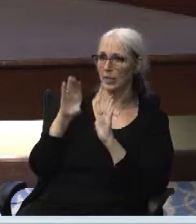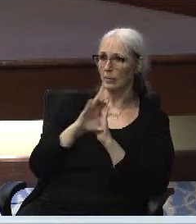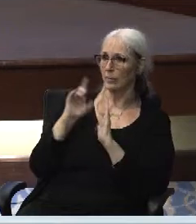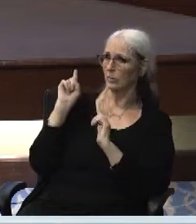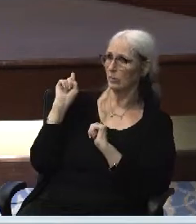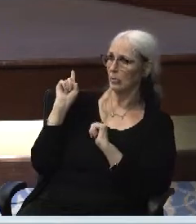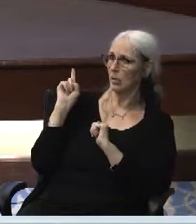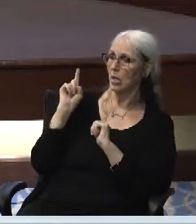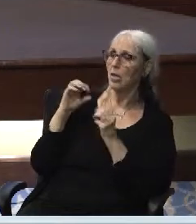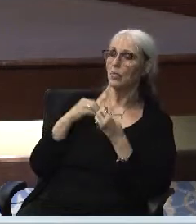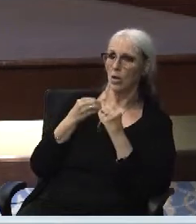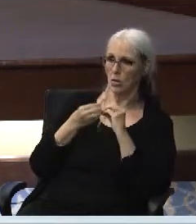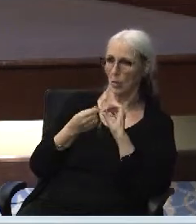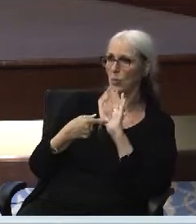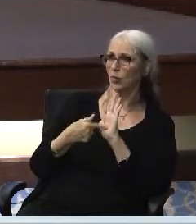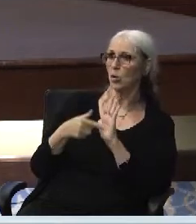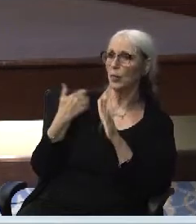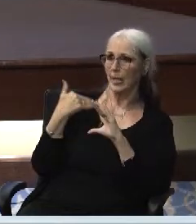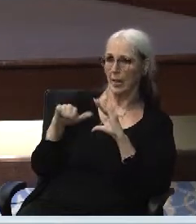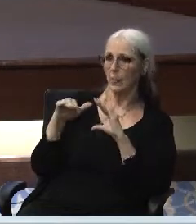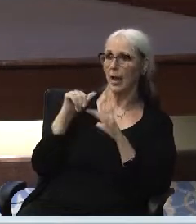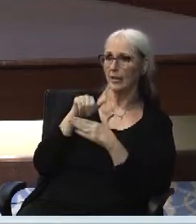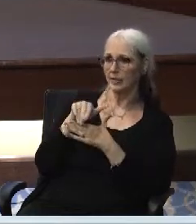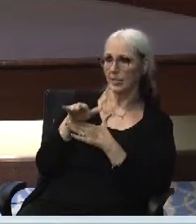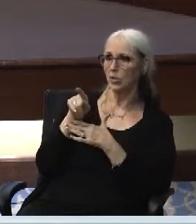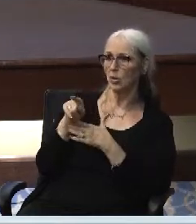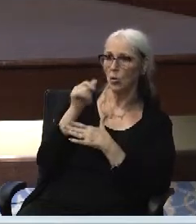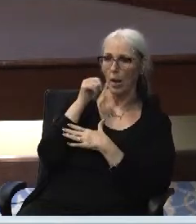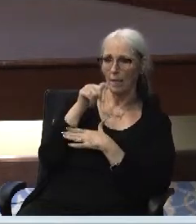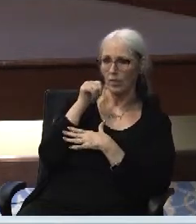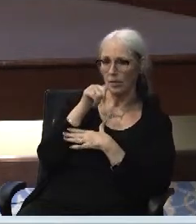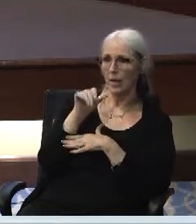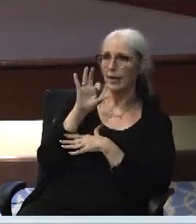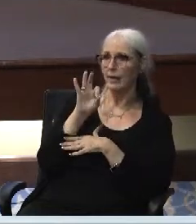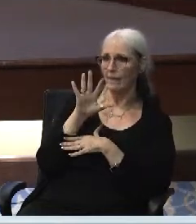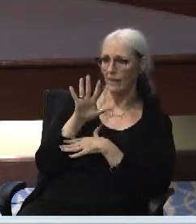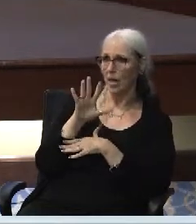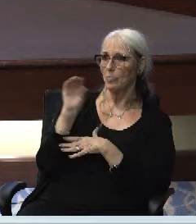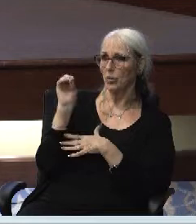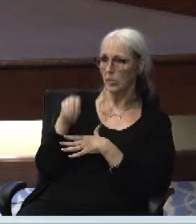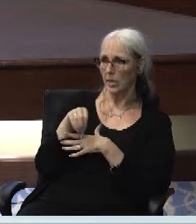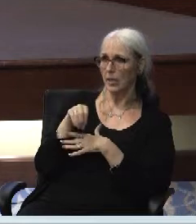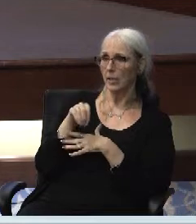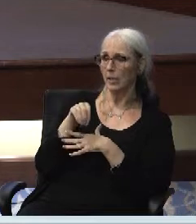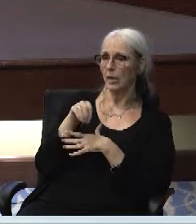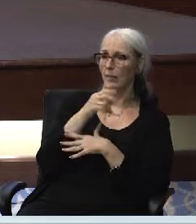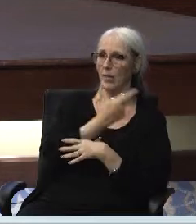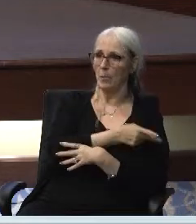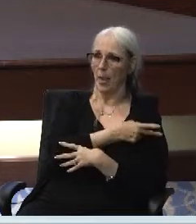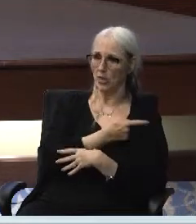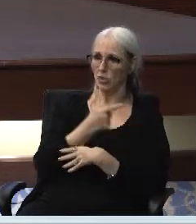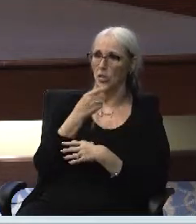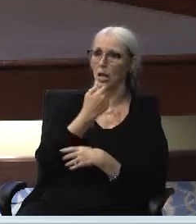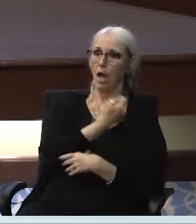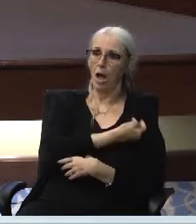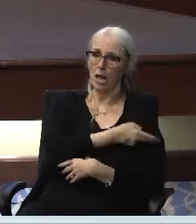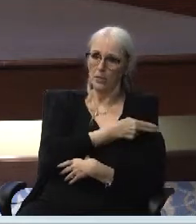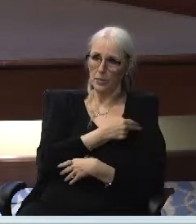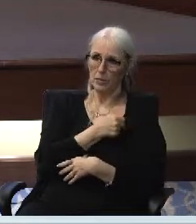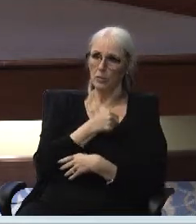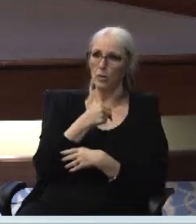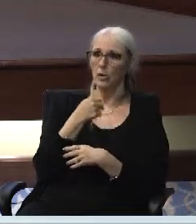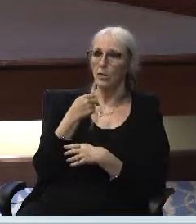be reflected in the email that I send you guys daily, but 95% of the patients that are in the hospital have